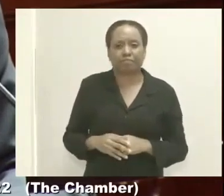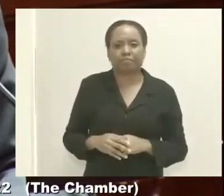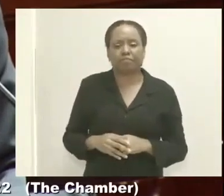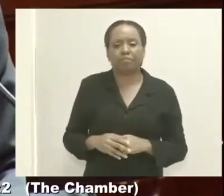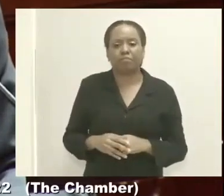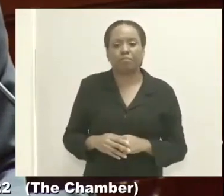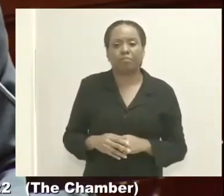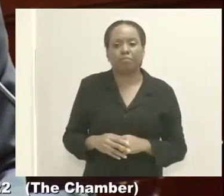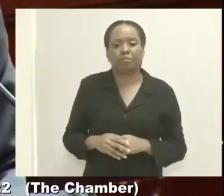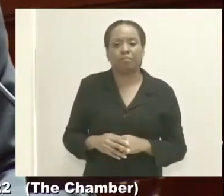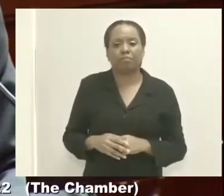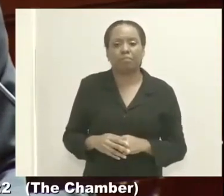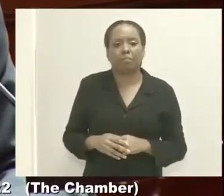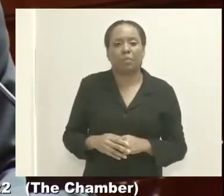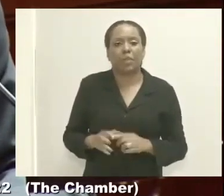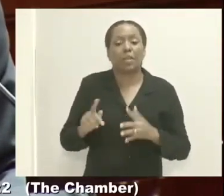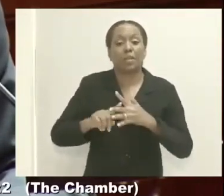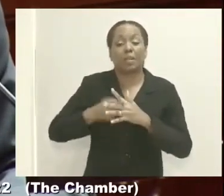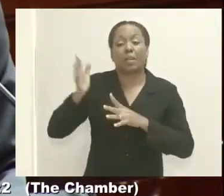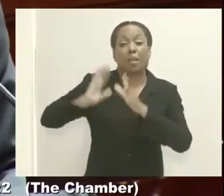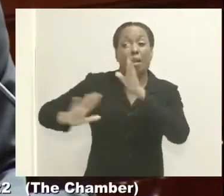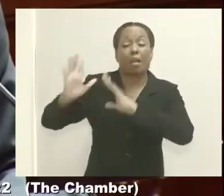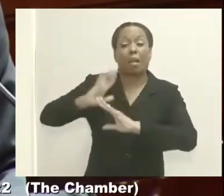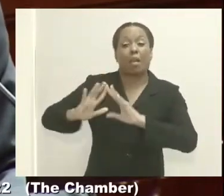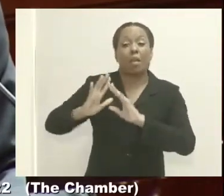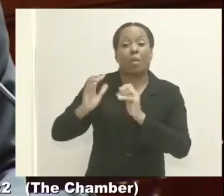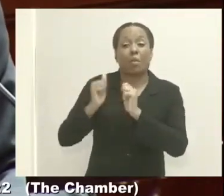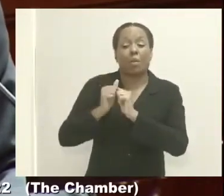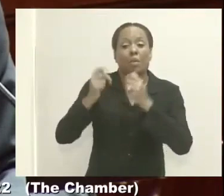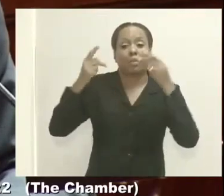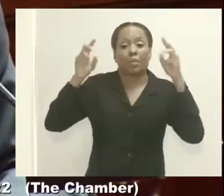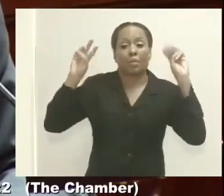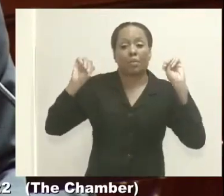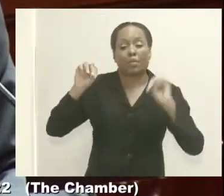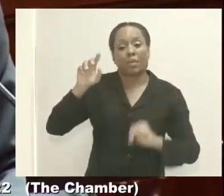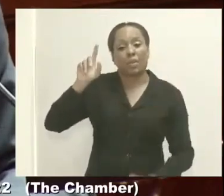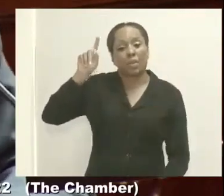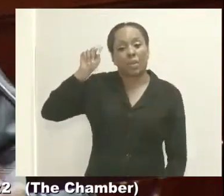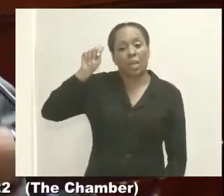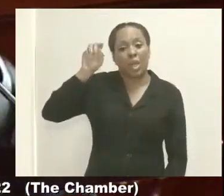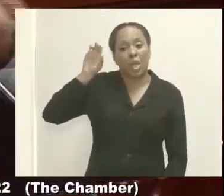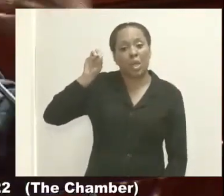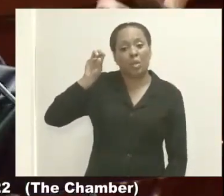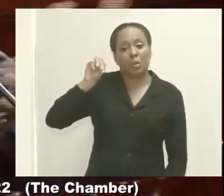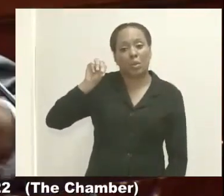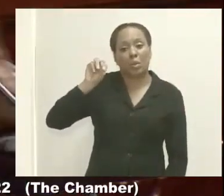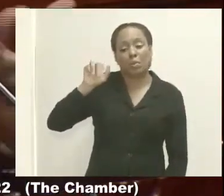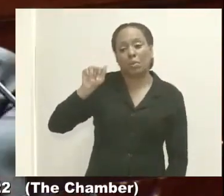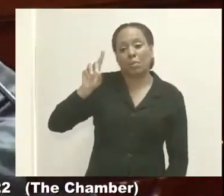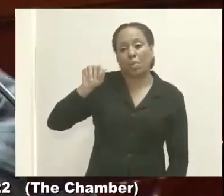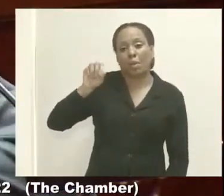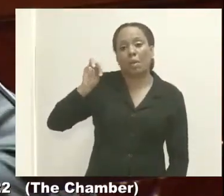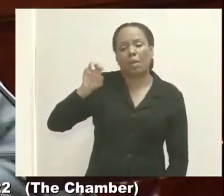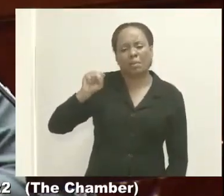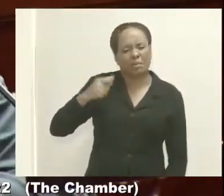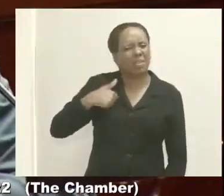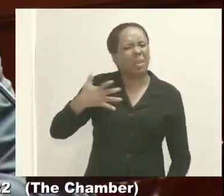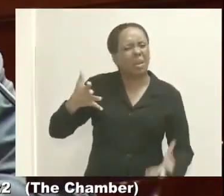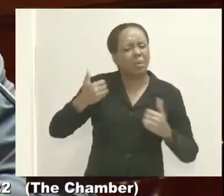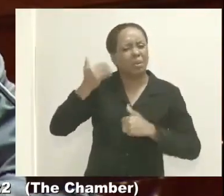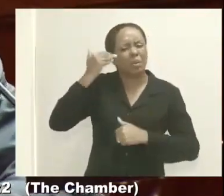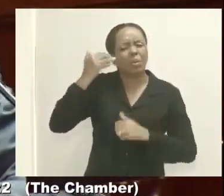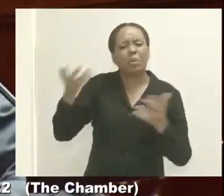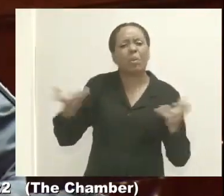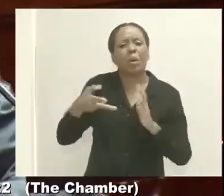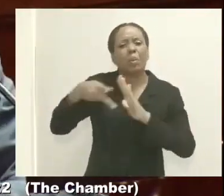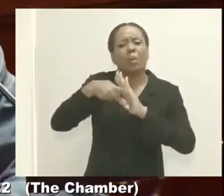Right Honourable Tom Adams. And just wondering where we are at, what is the policy in going forward